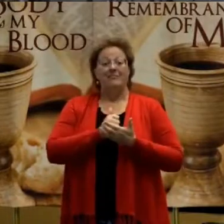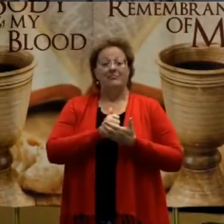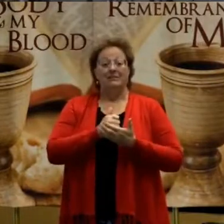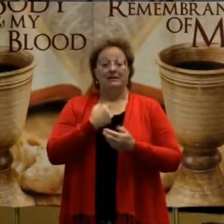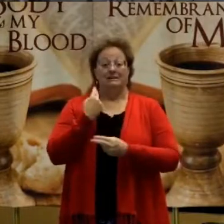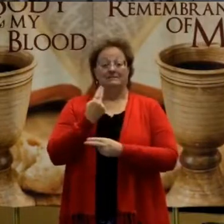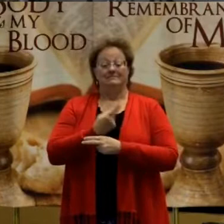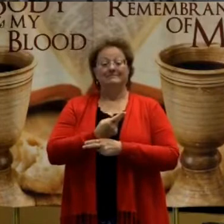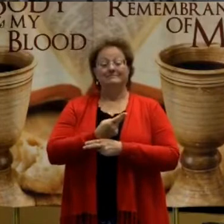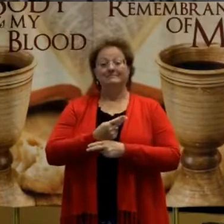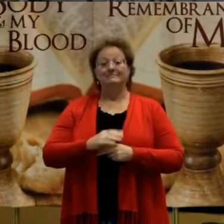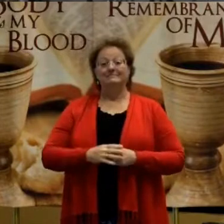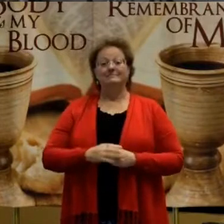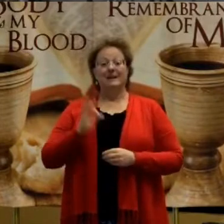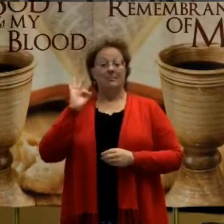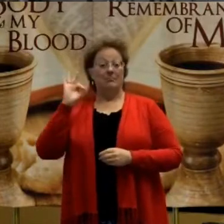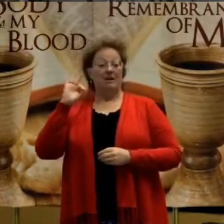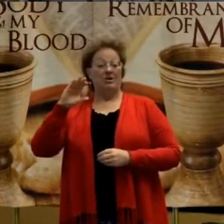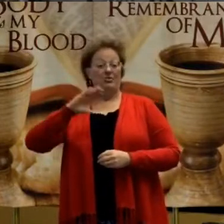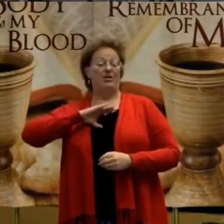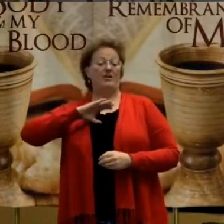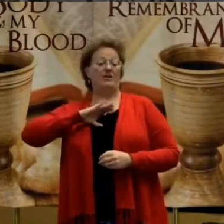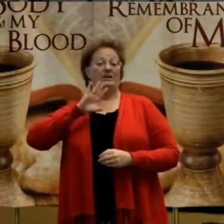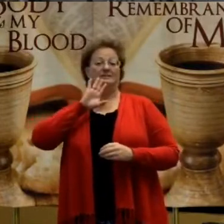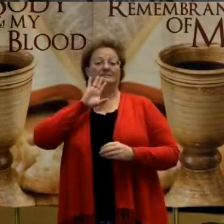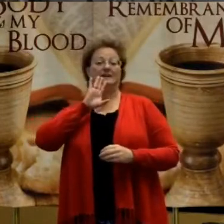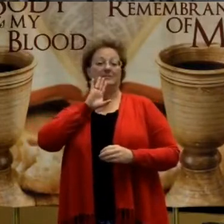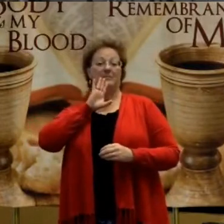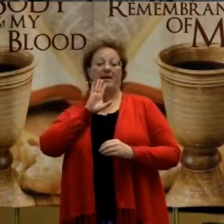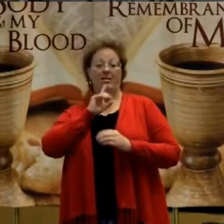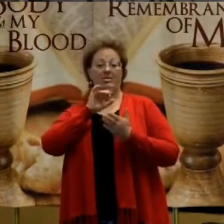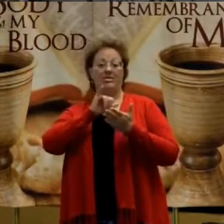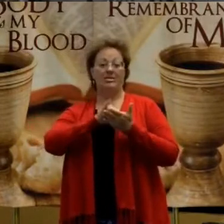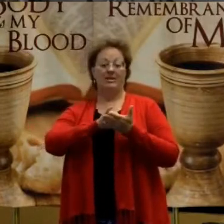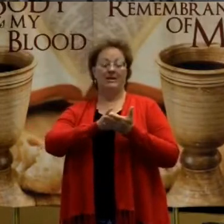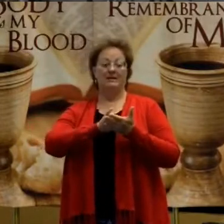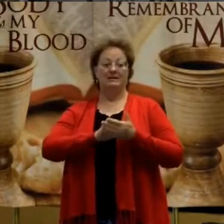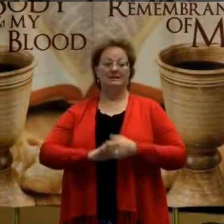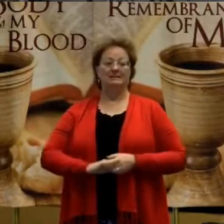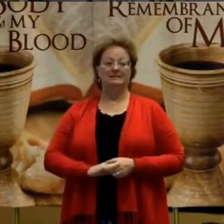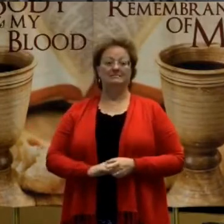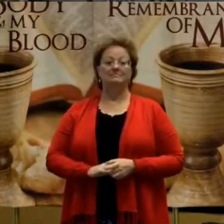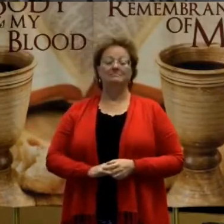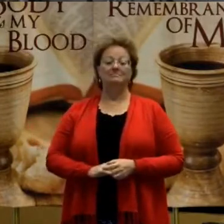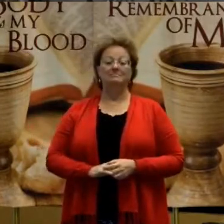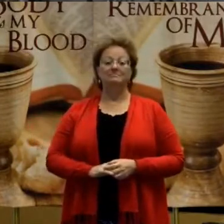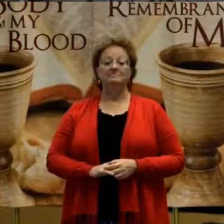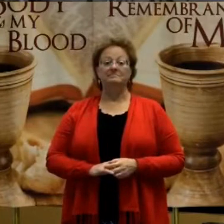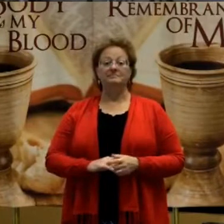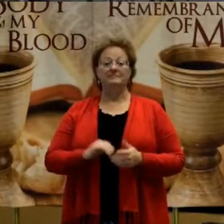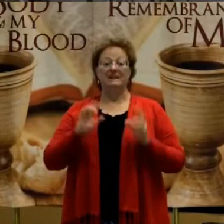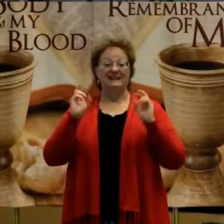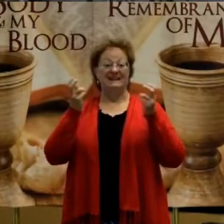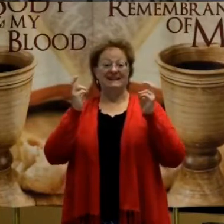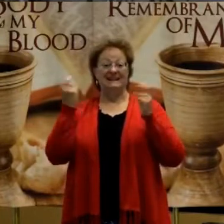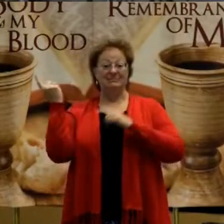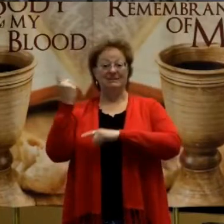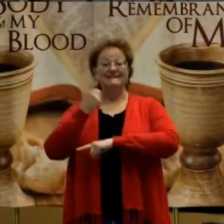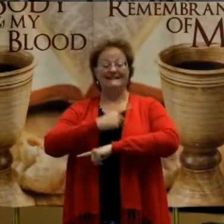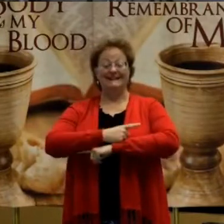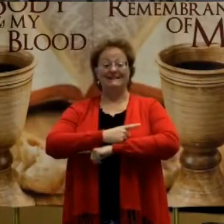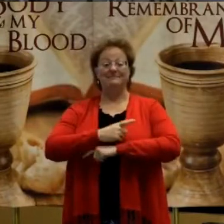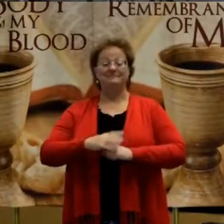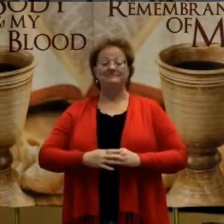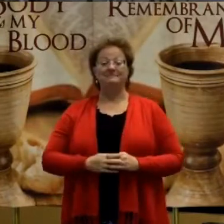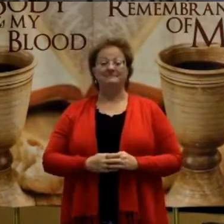who comes down to us, but also somebody who makes atonement for us in Christ. And so that's our theme. I hope that you're